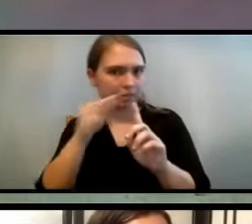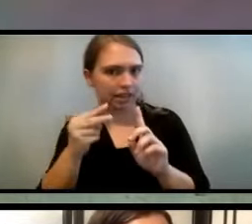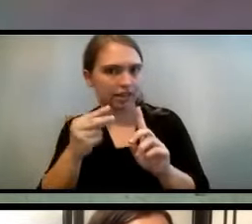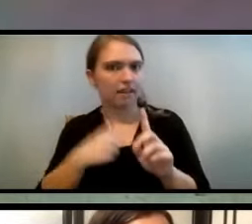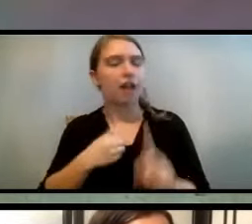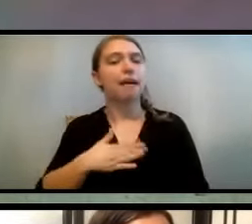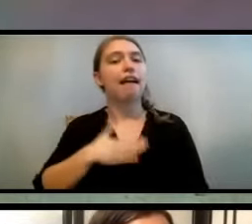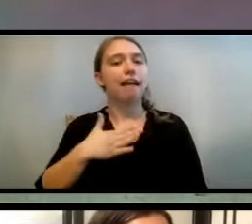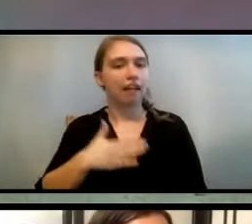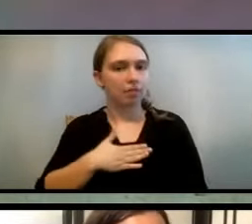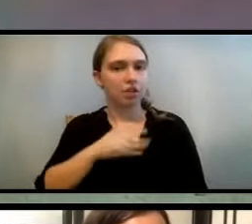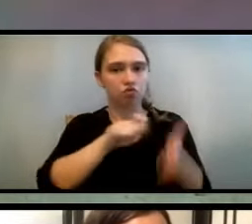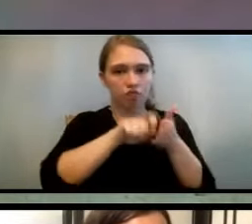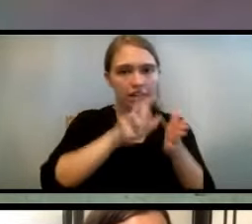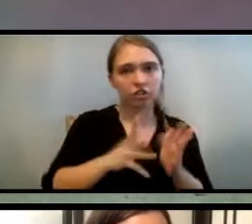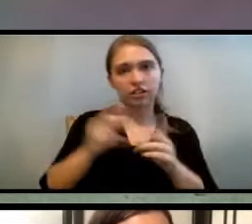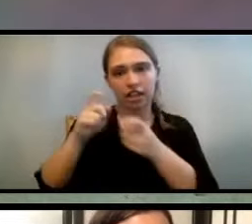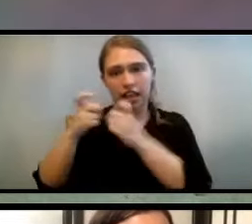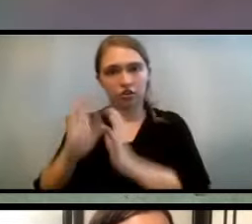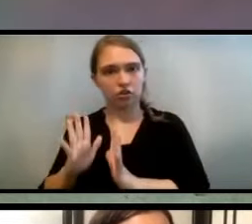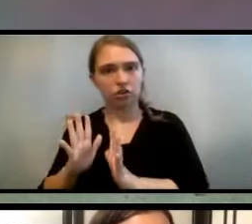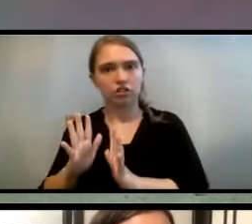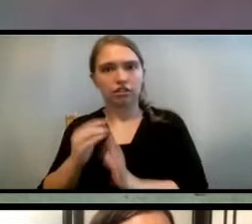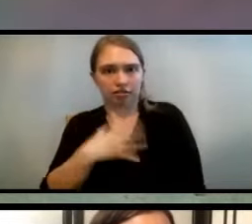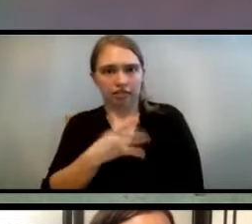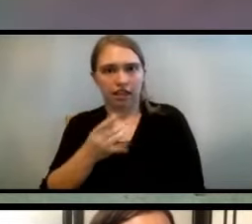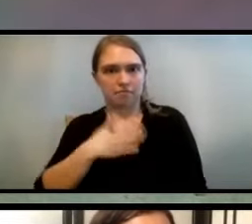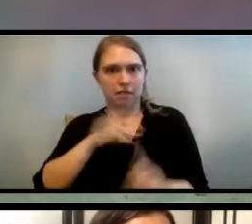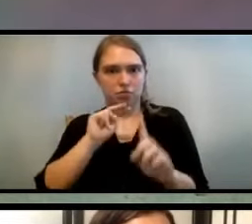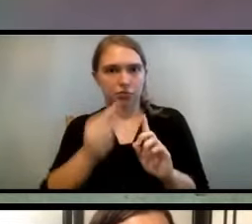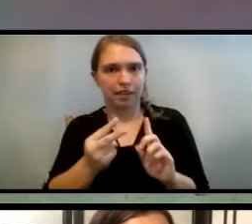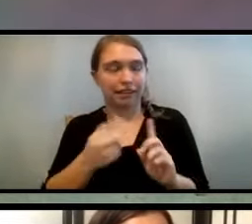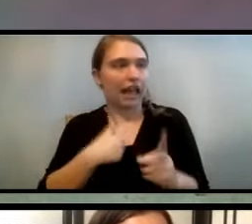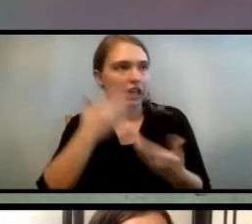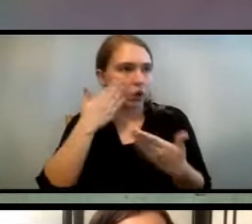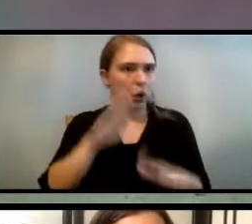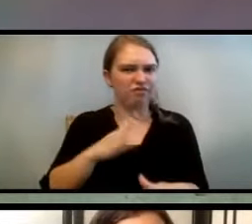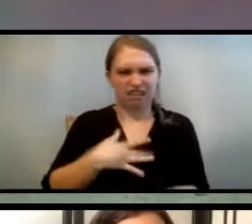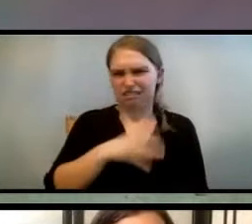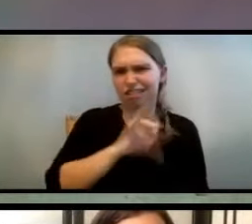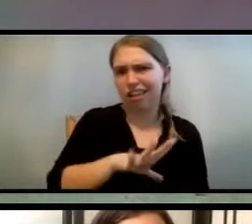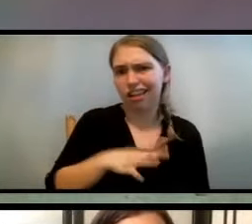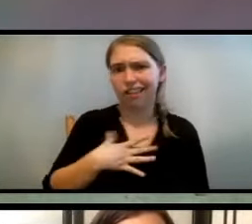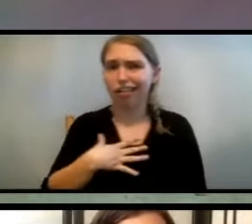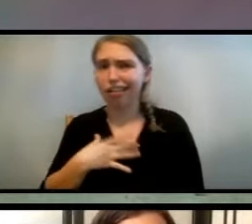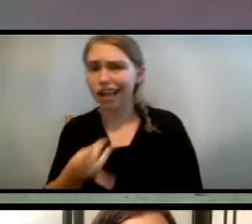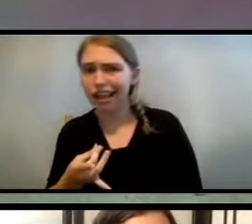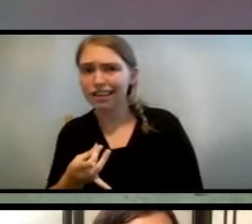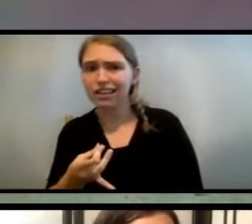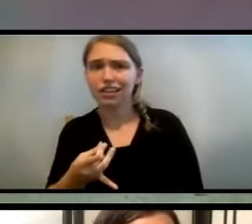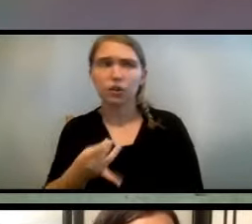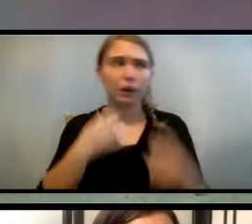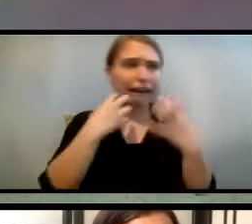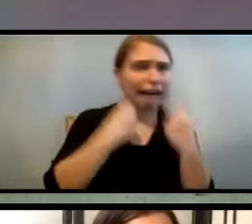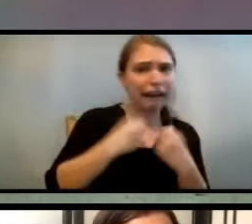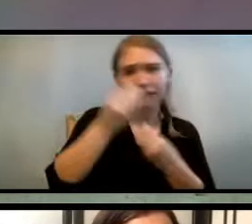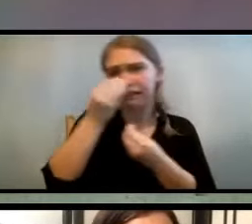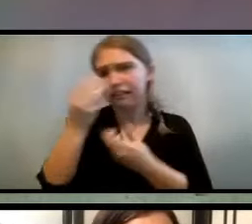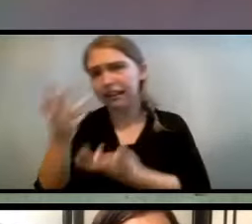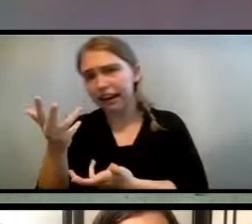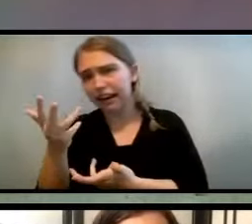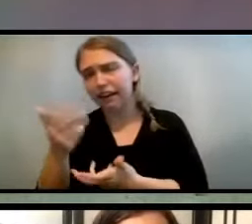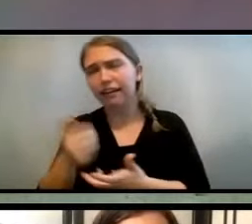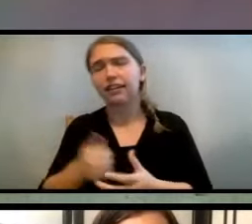been interested in my editorial vision, because I didn't know if they would or not. I didn't know if anyone would care what I thought was interesting.